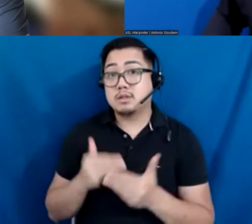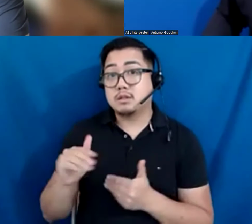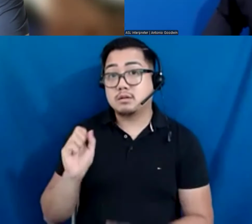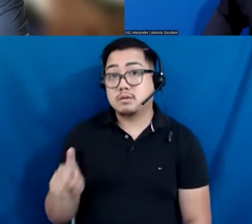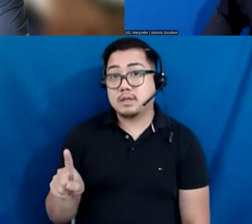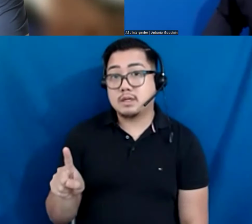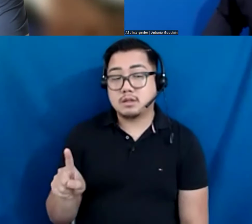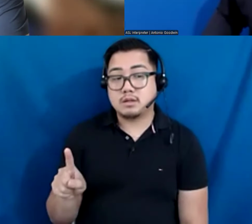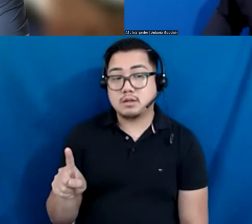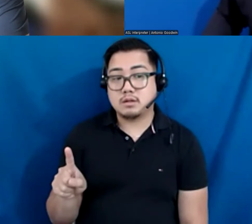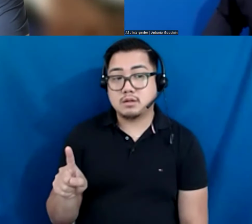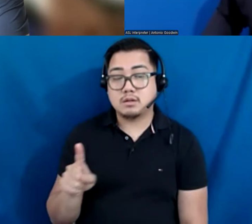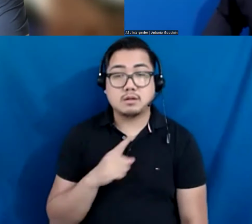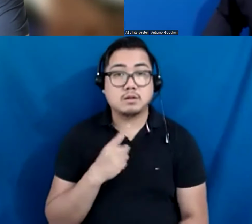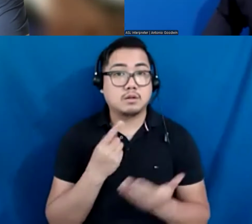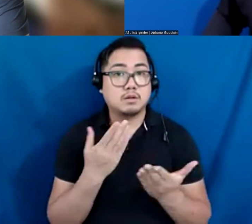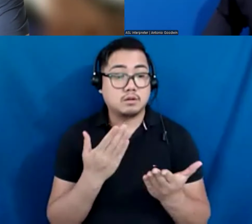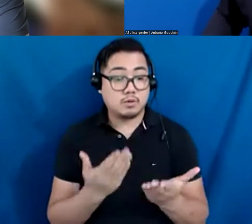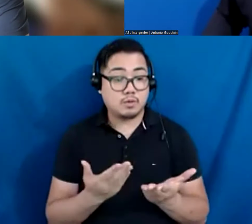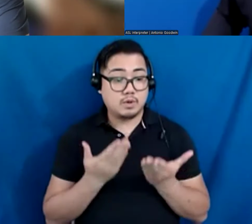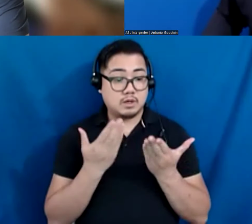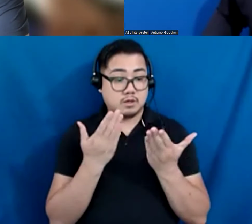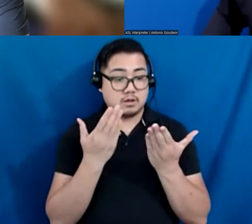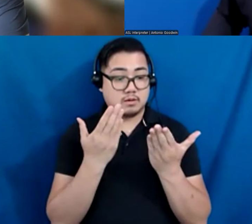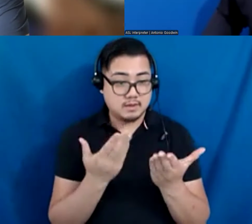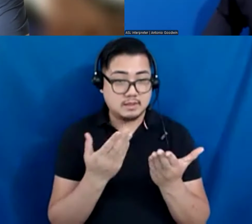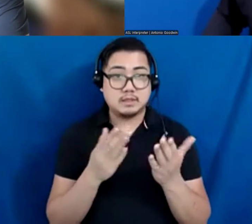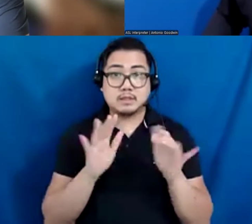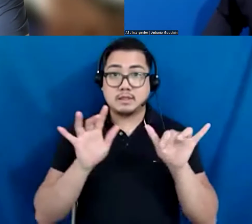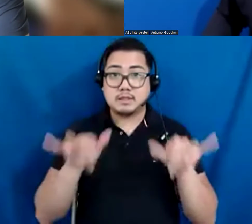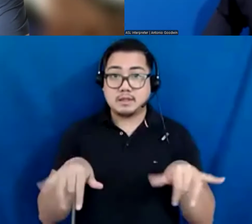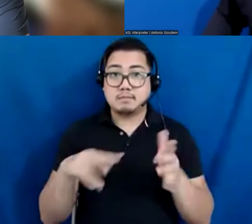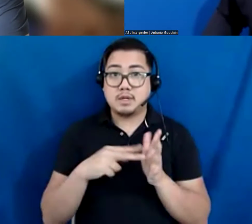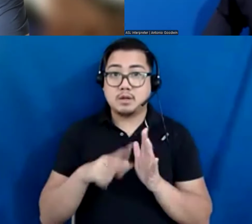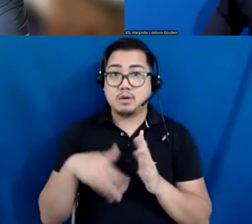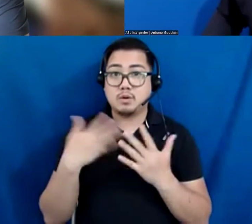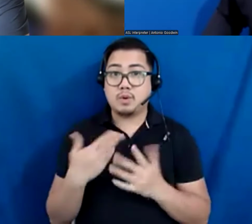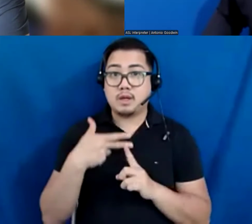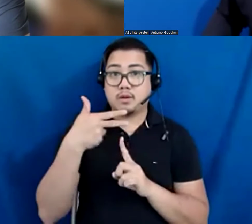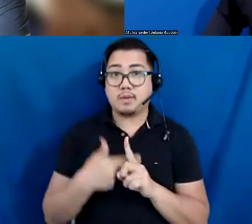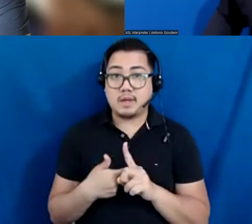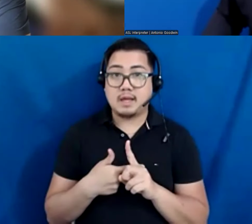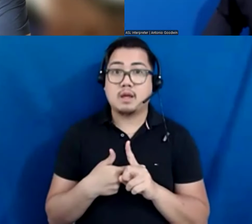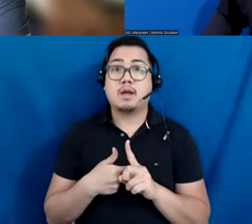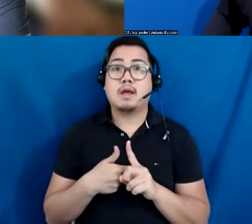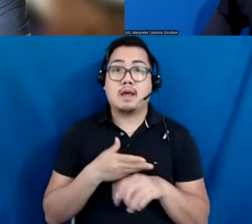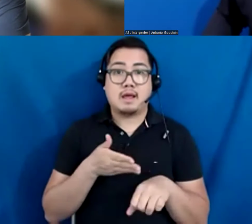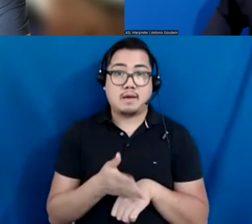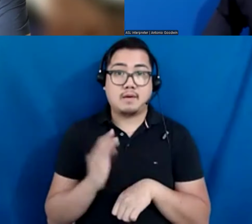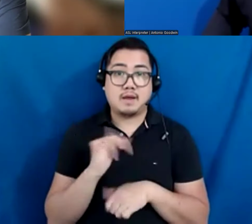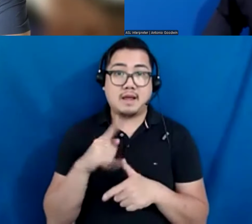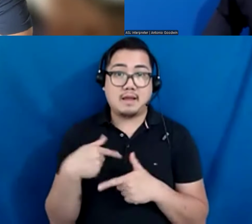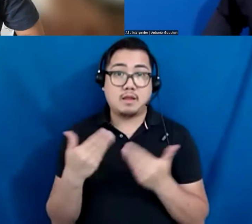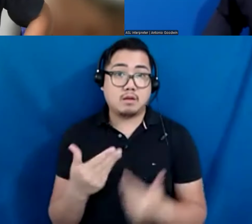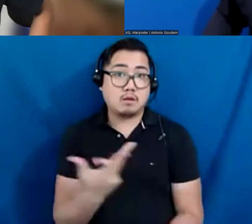is the recommendation still the same to wait 3 months after the infection to get